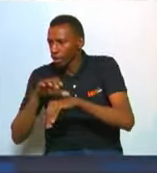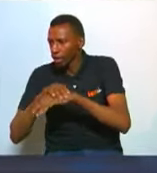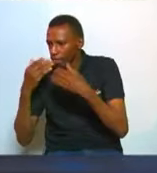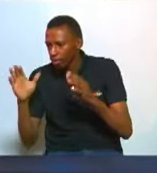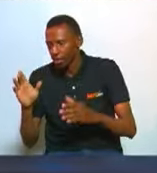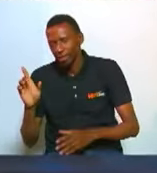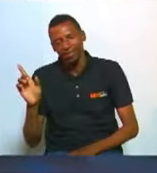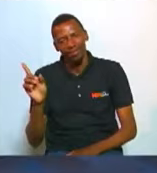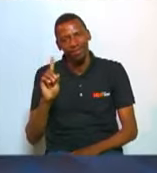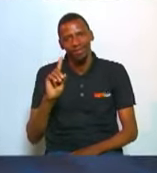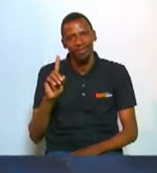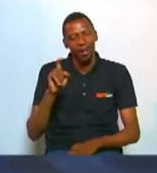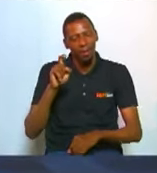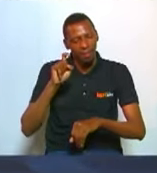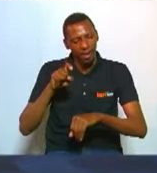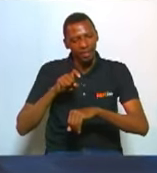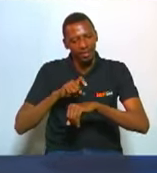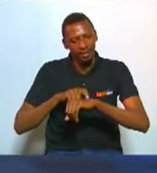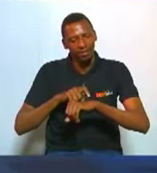time.